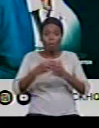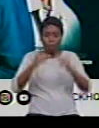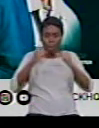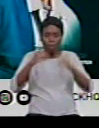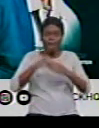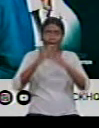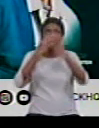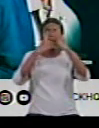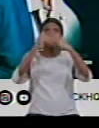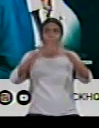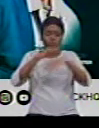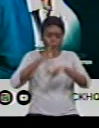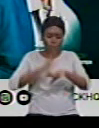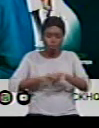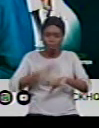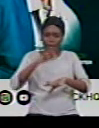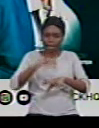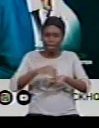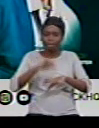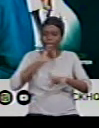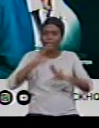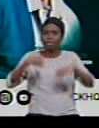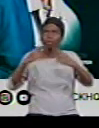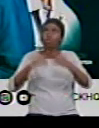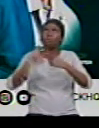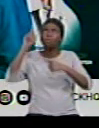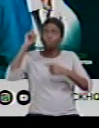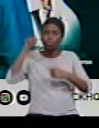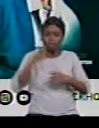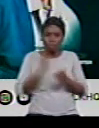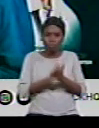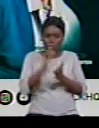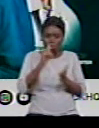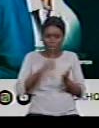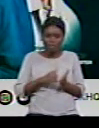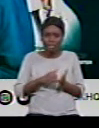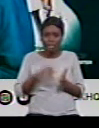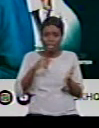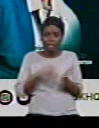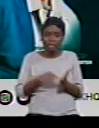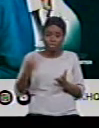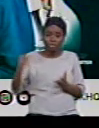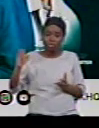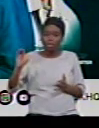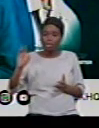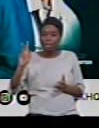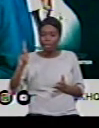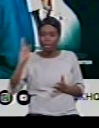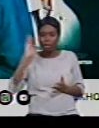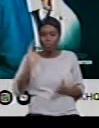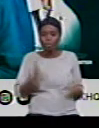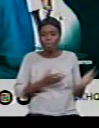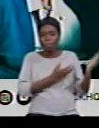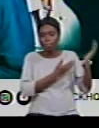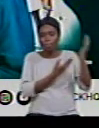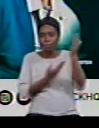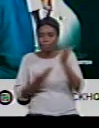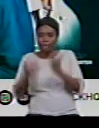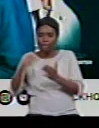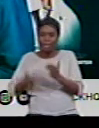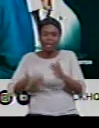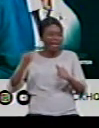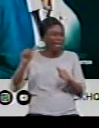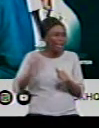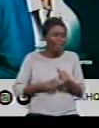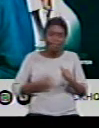has been given unto him. Do you believe it? Yes. This GCK will bring down every